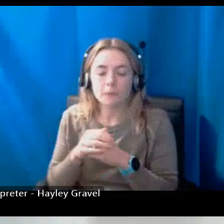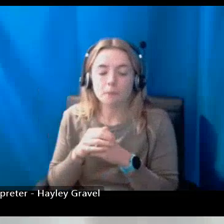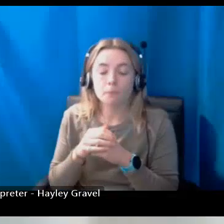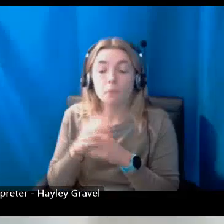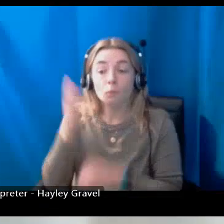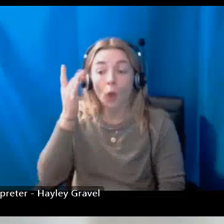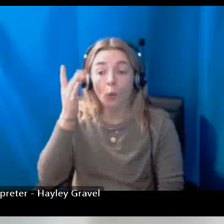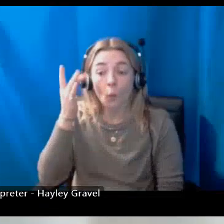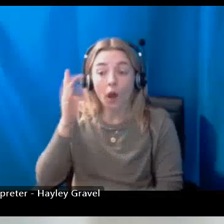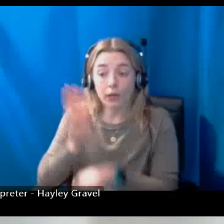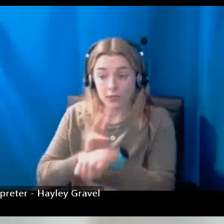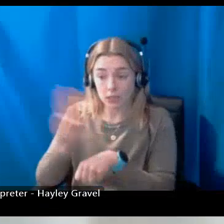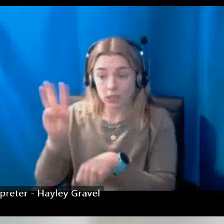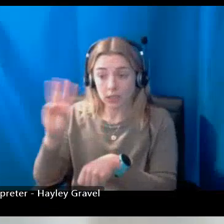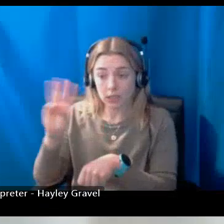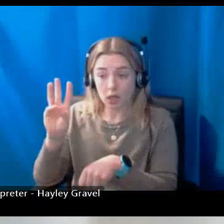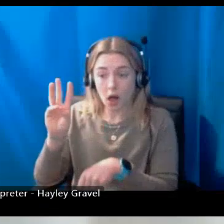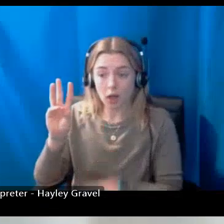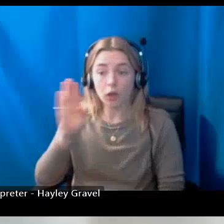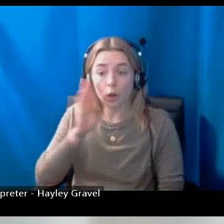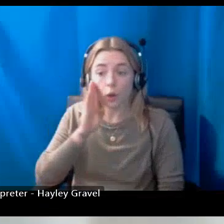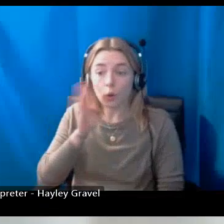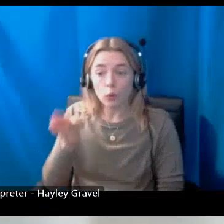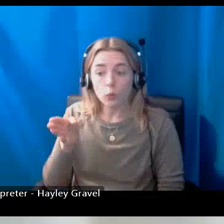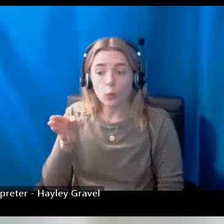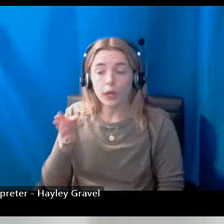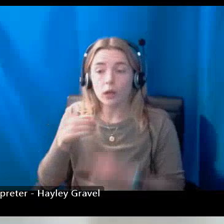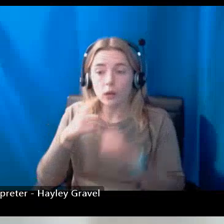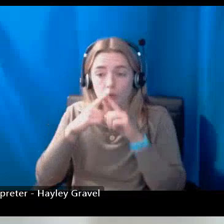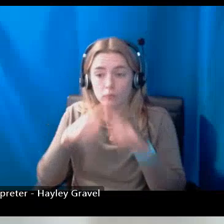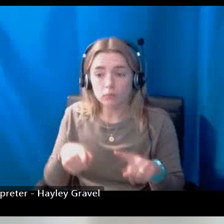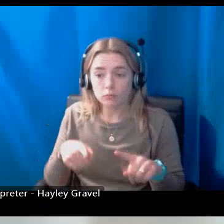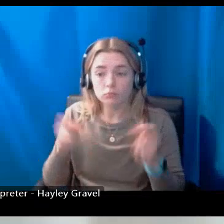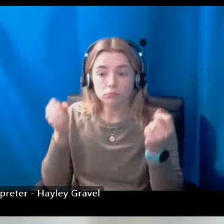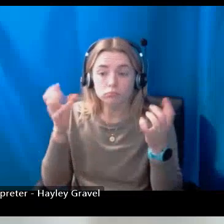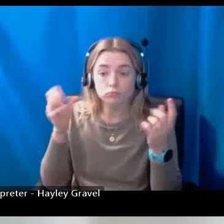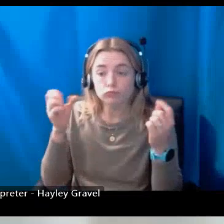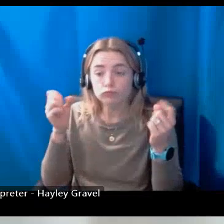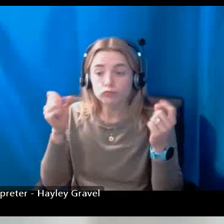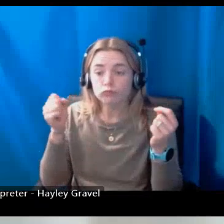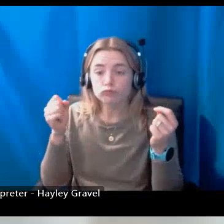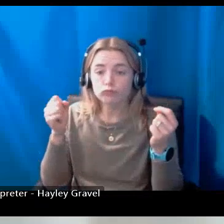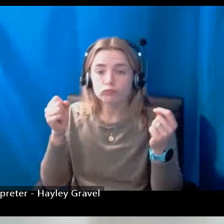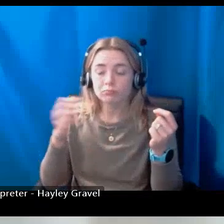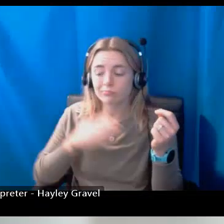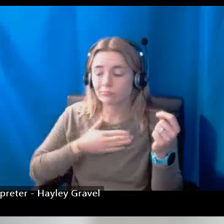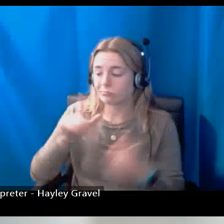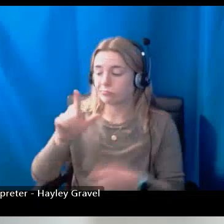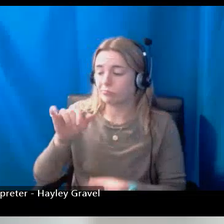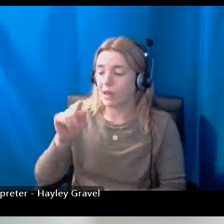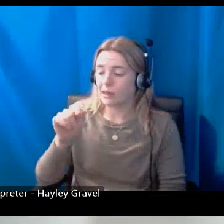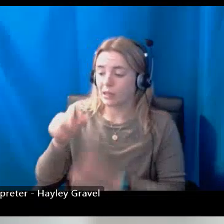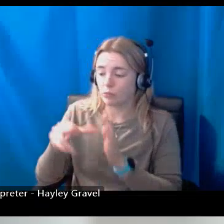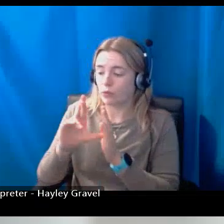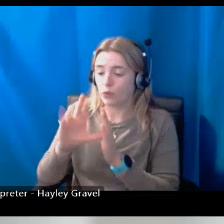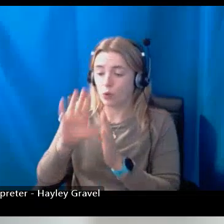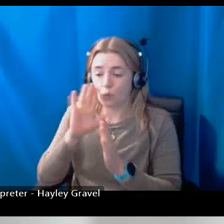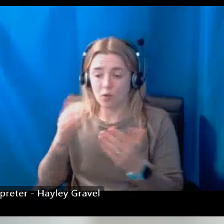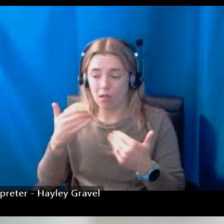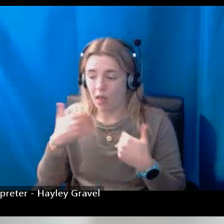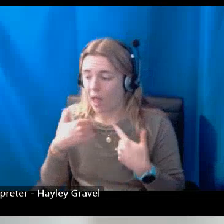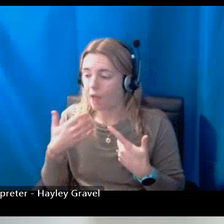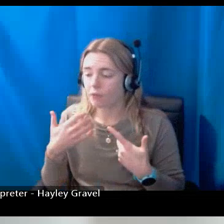at 6 o'clock and tell me what you think this is going to look like for you. It's difficult. Don't know